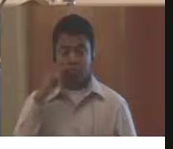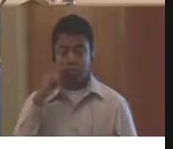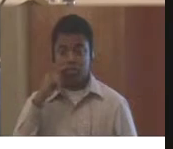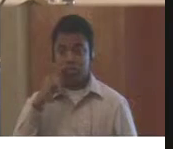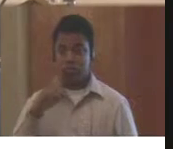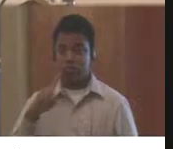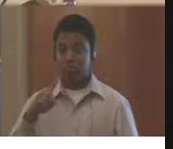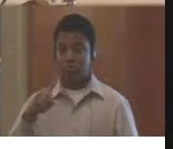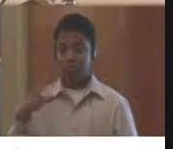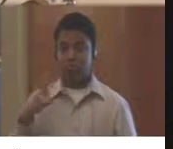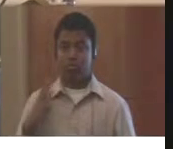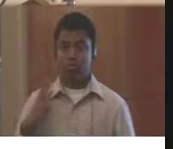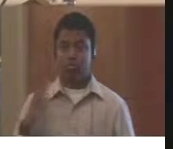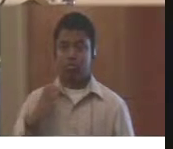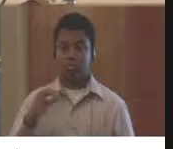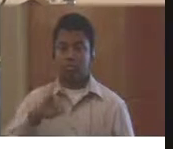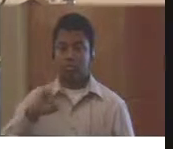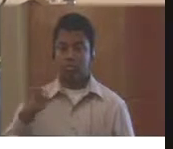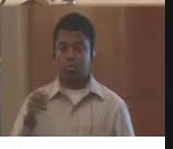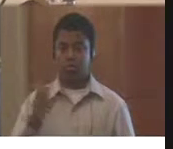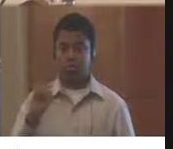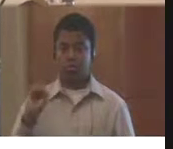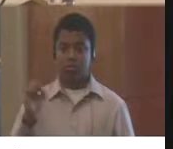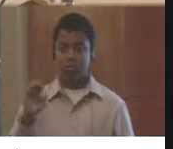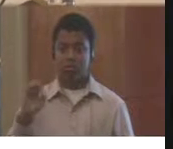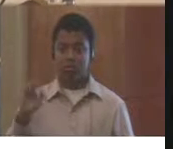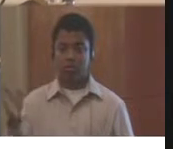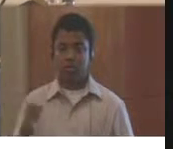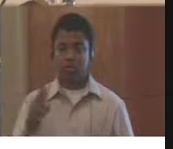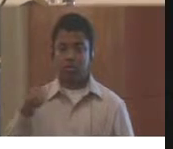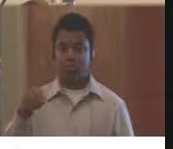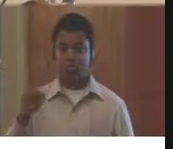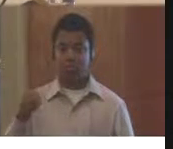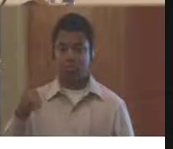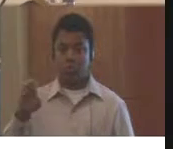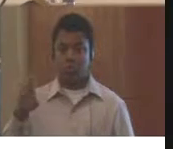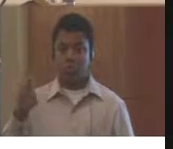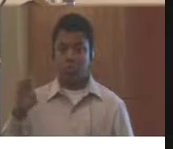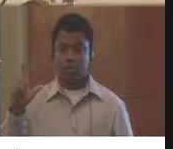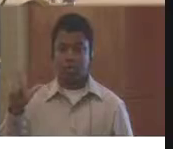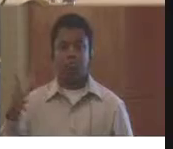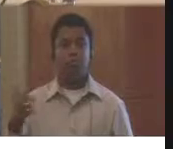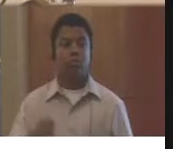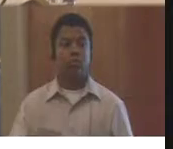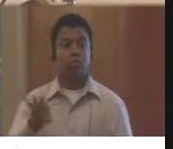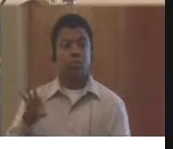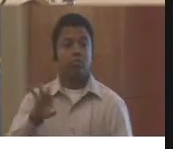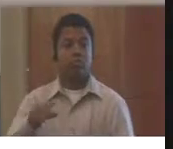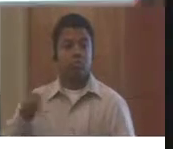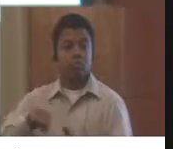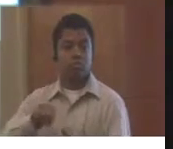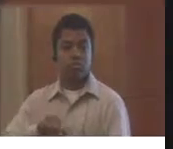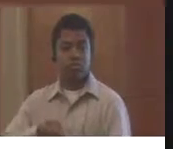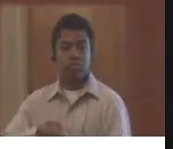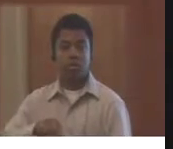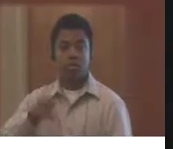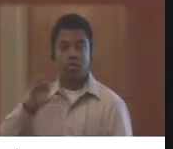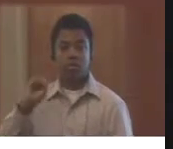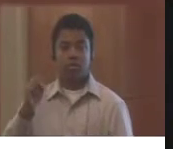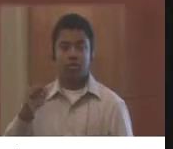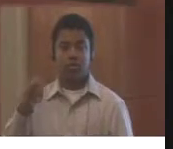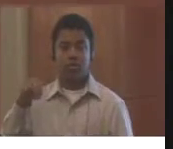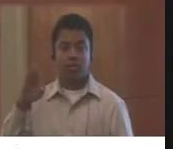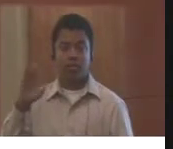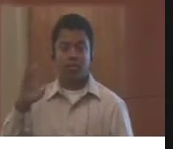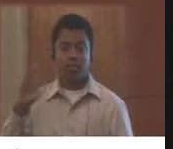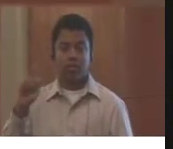Corral. He represents the city of Santa Fe in Argentina. But here